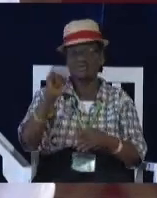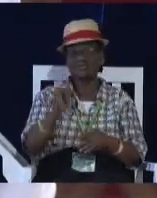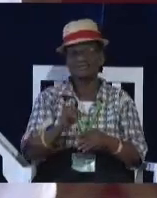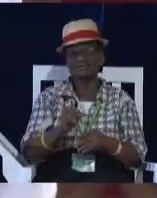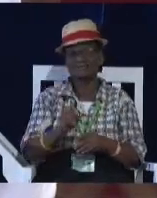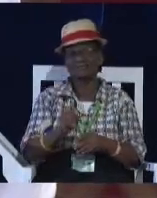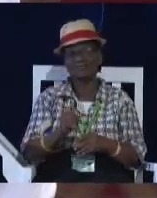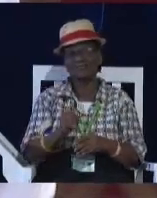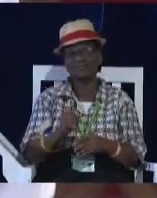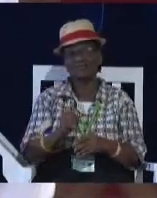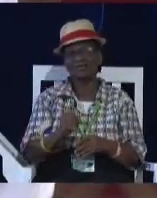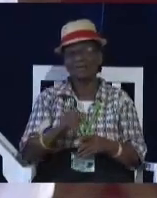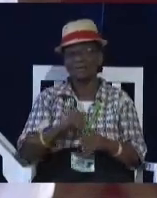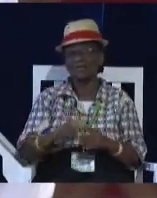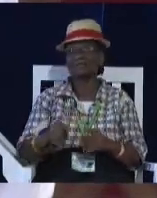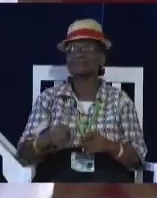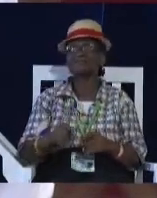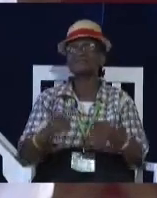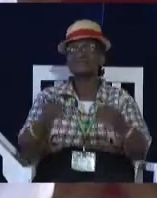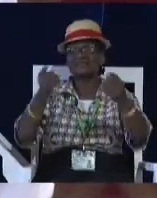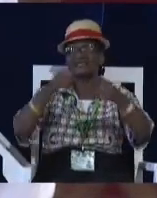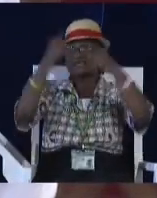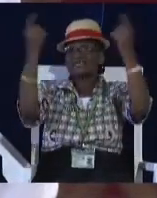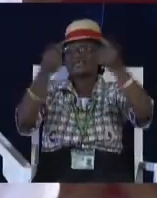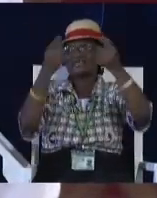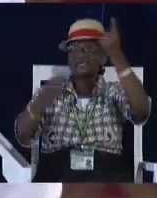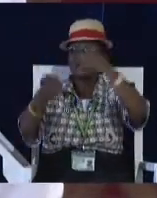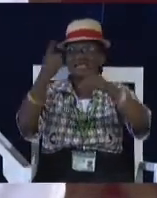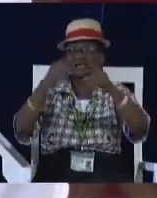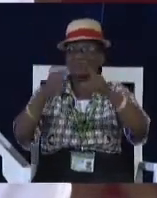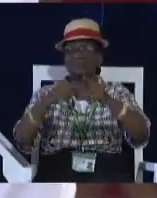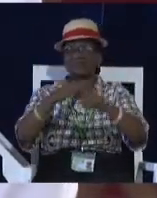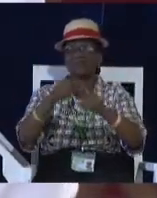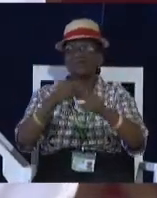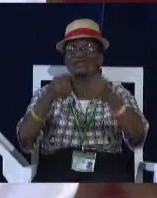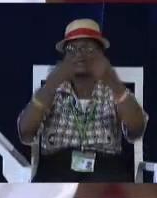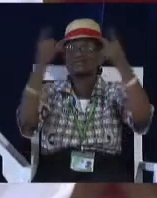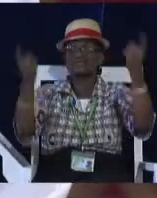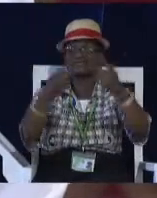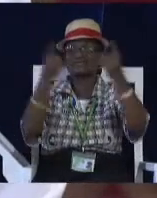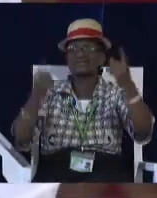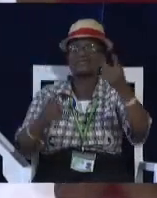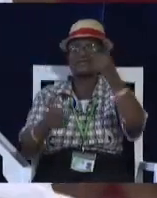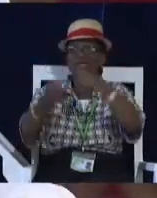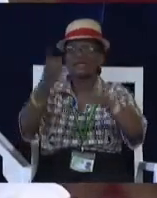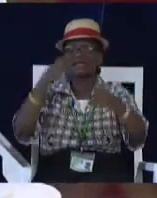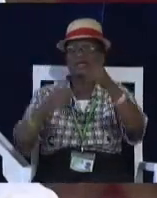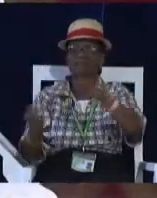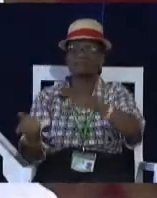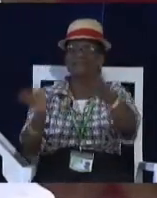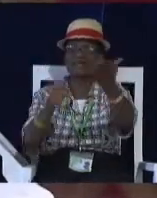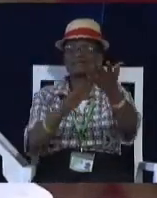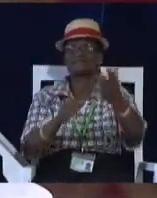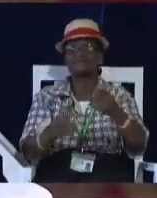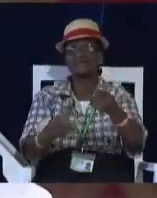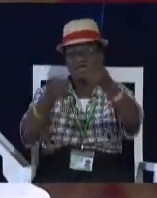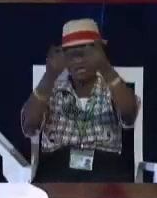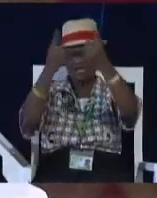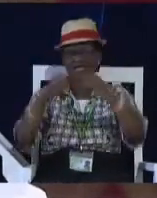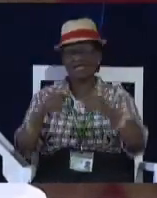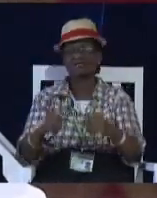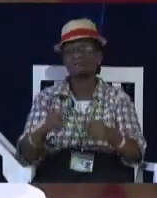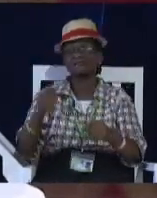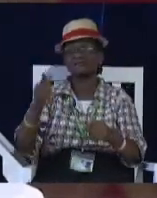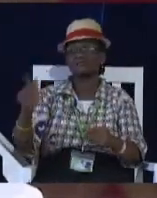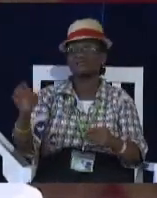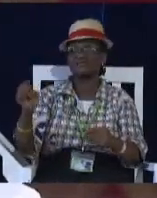And when sin came, death came. Genesis chapter 3 from verse 1 to